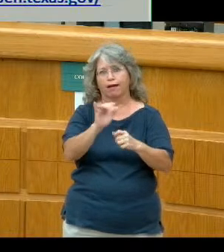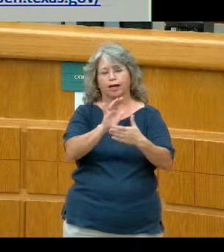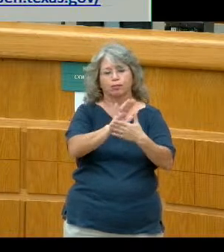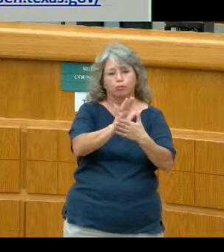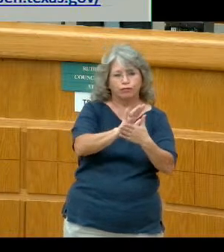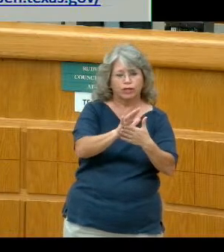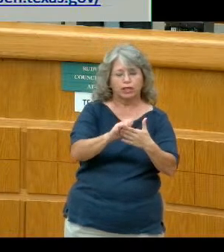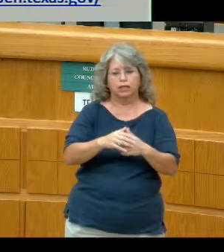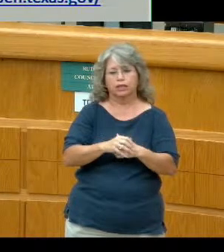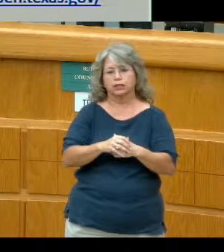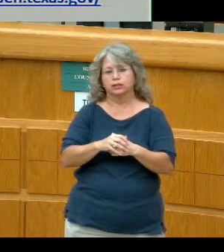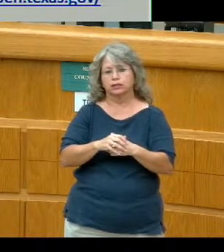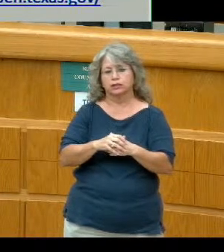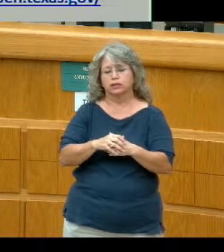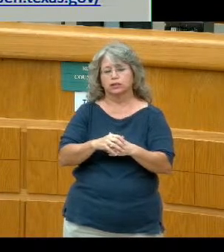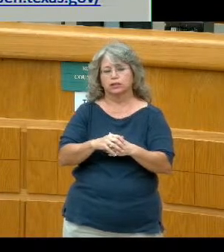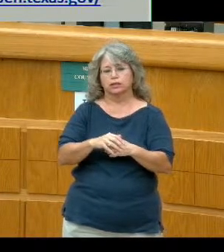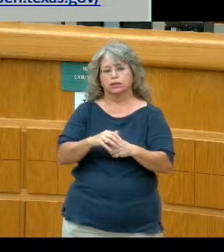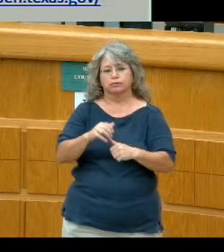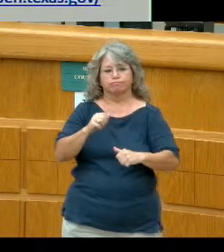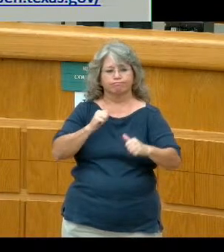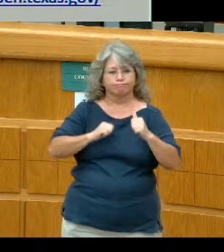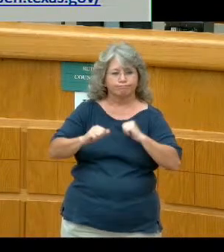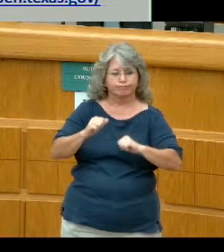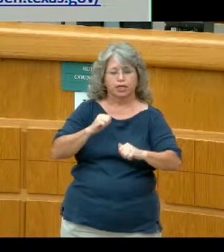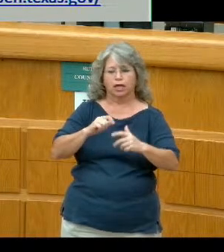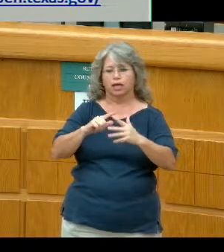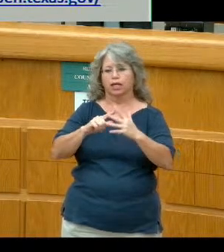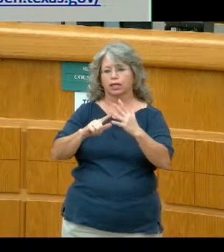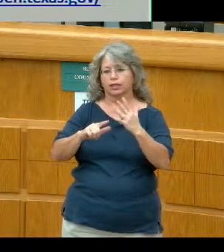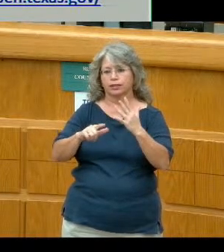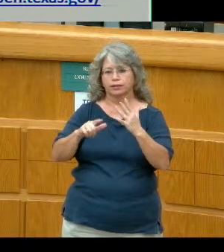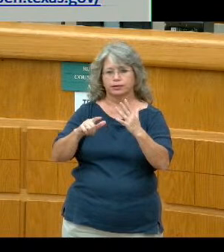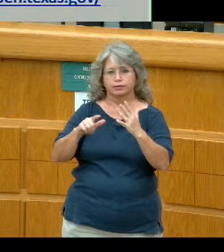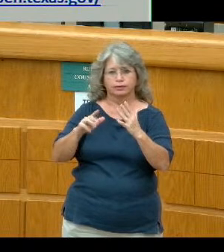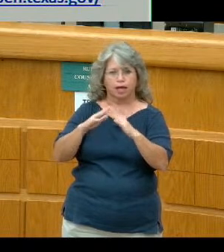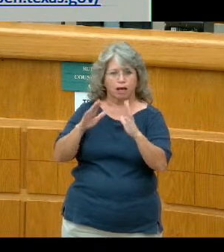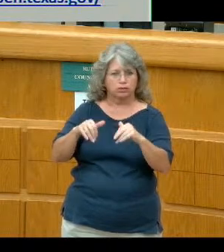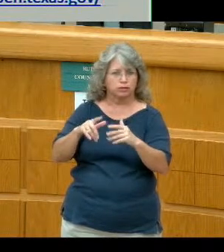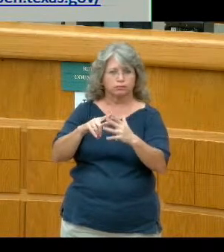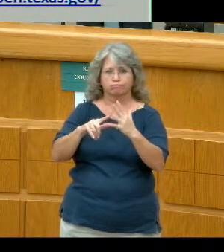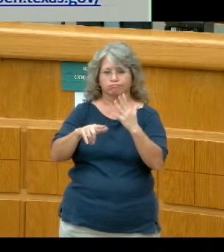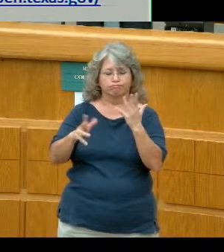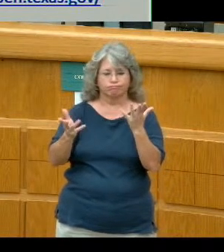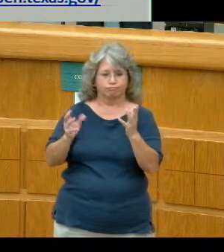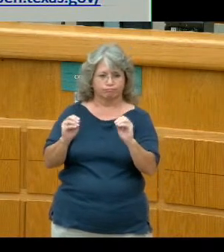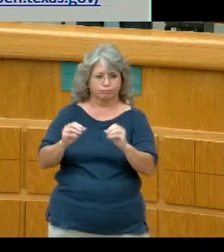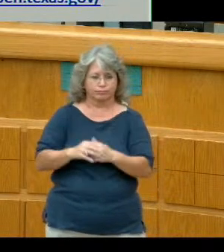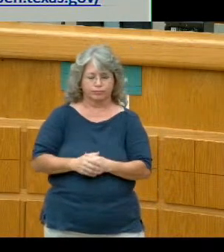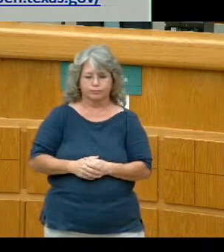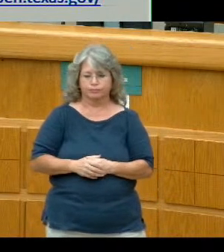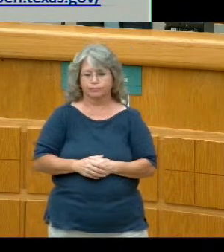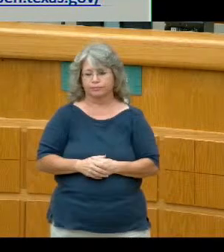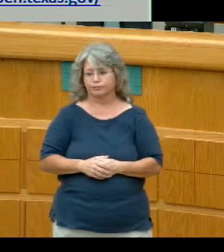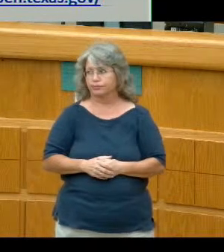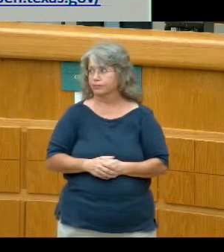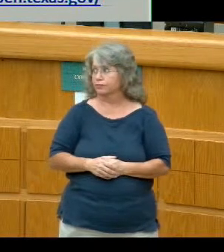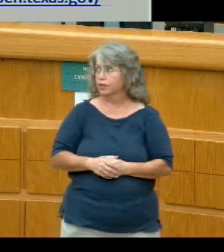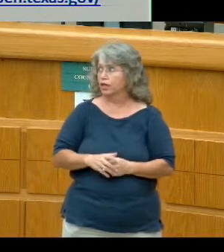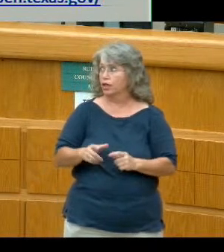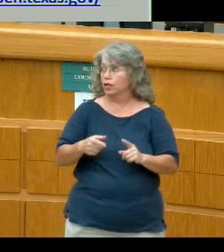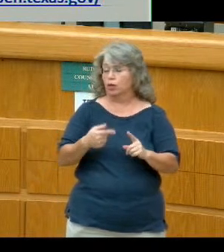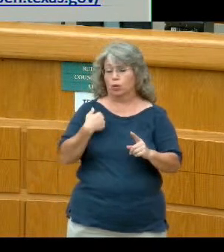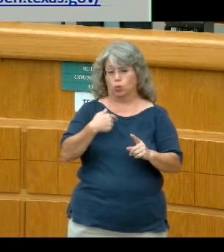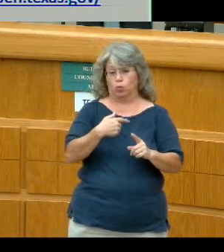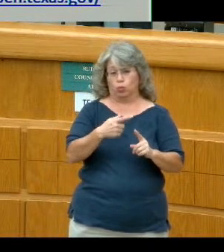like movies and amusement and water parks, performance halls, and things like that. So this is the change that's occurred, and